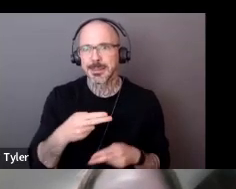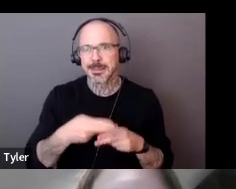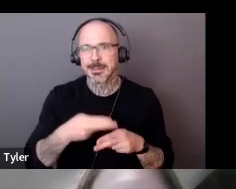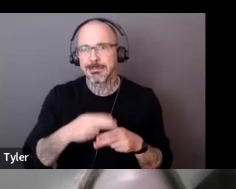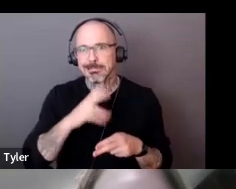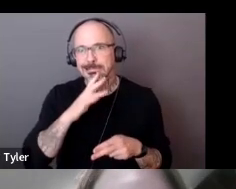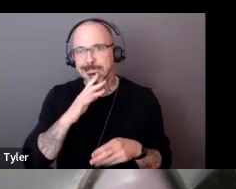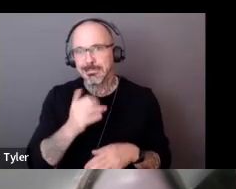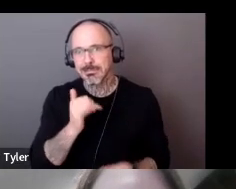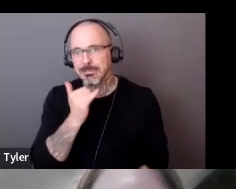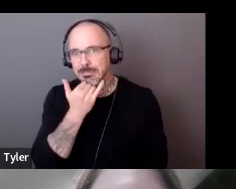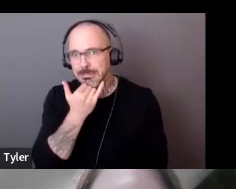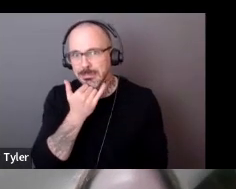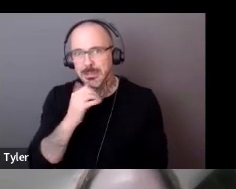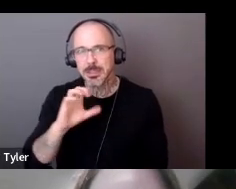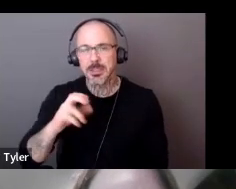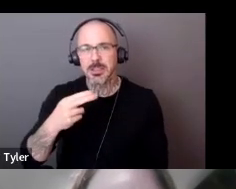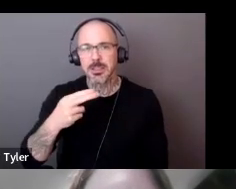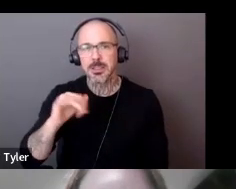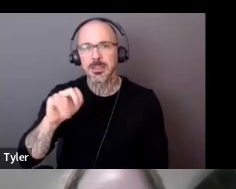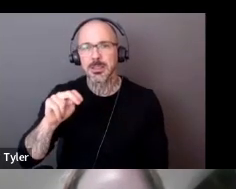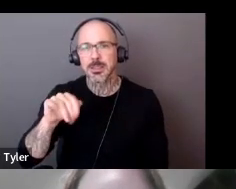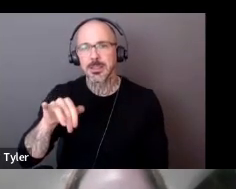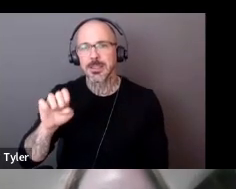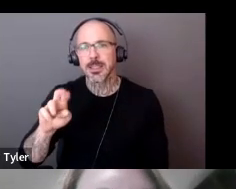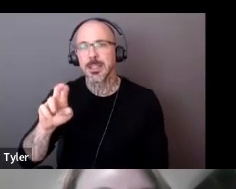your name, Chinyere.